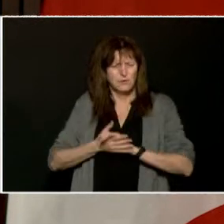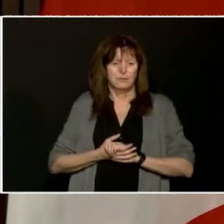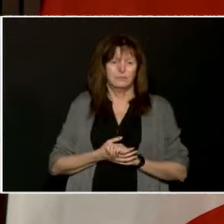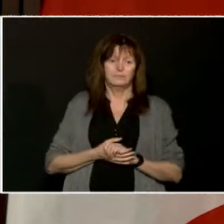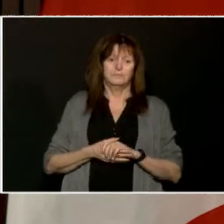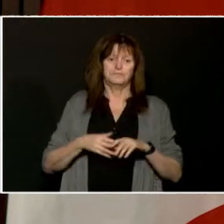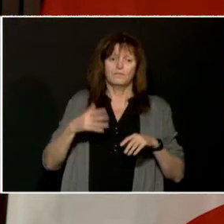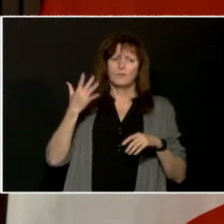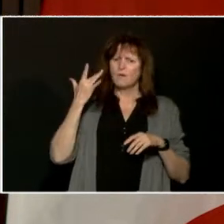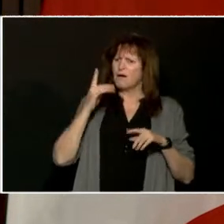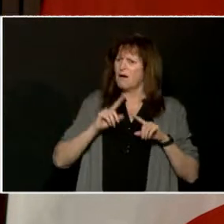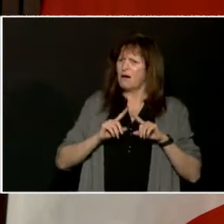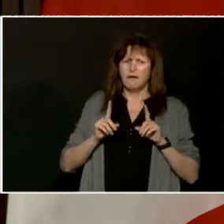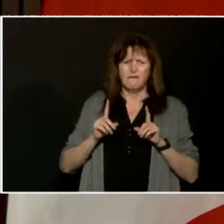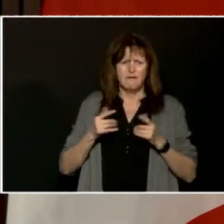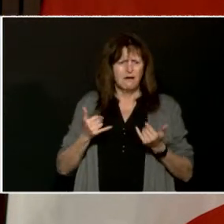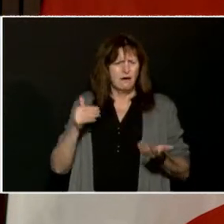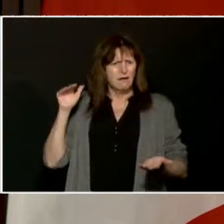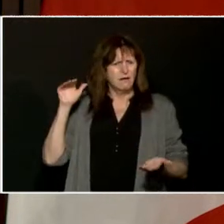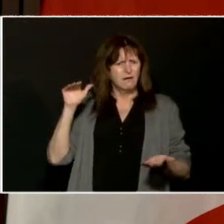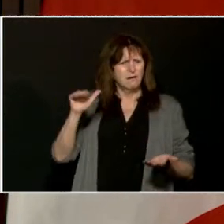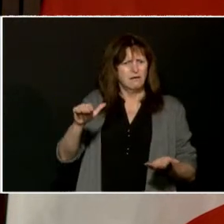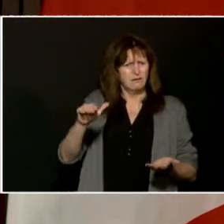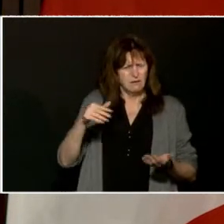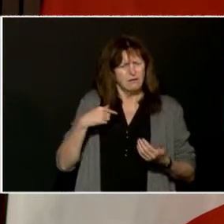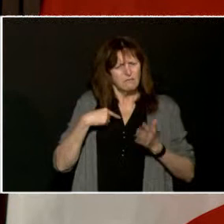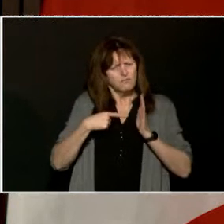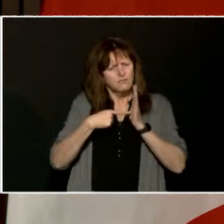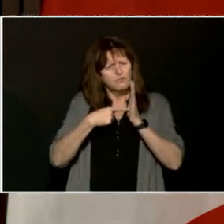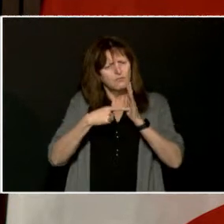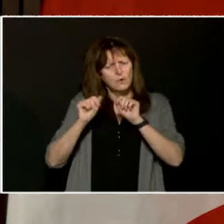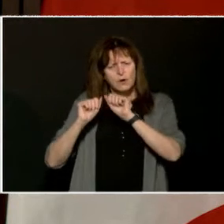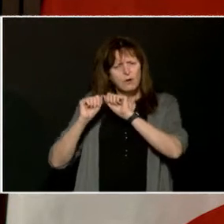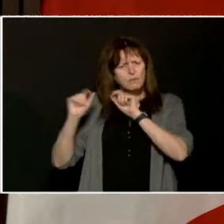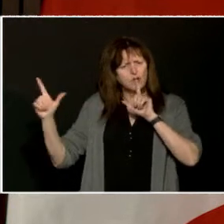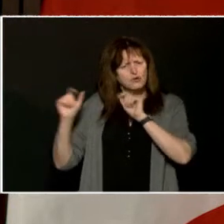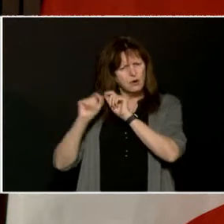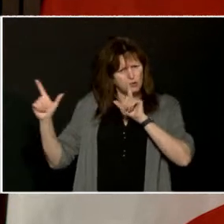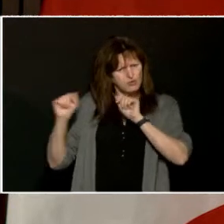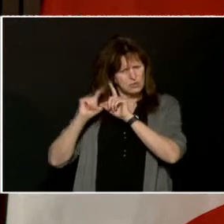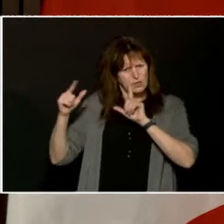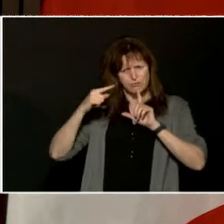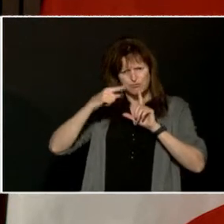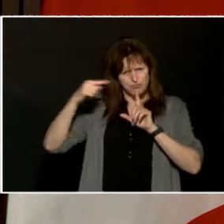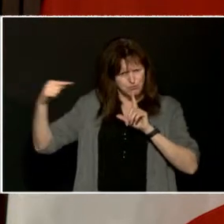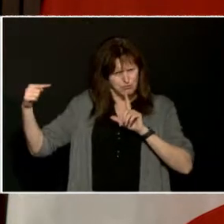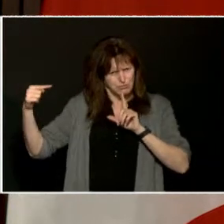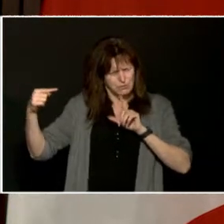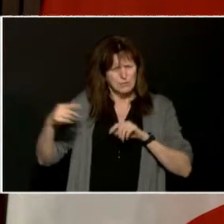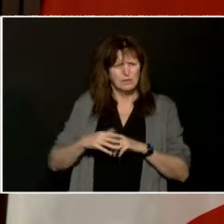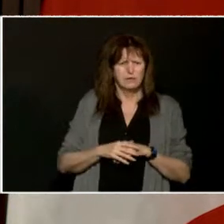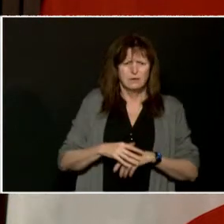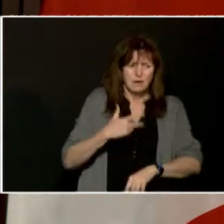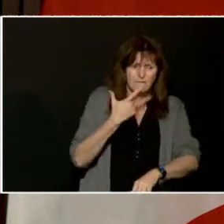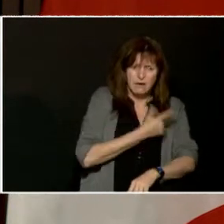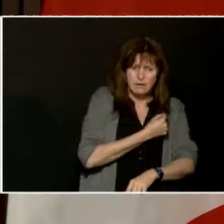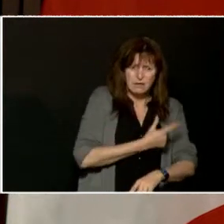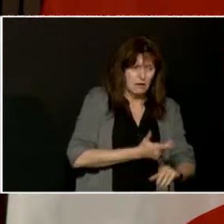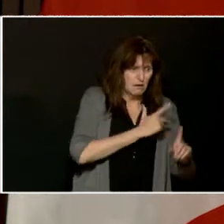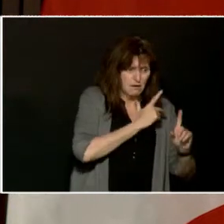that, and it is helping. And the public health measures, however taxing and frustrating, have helped stop the